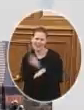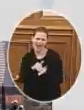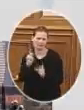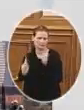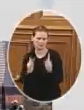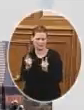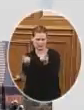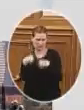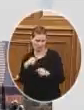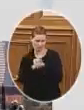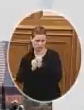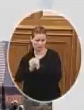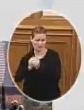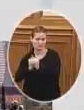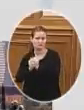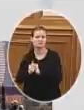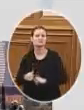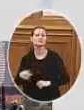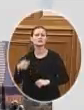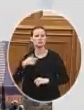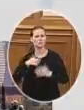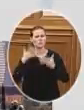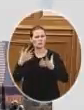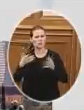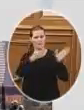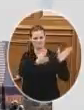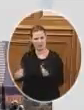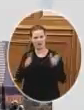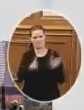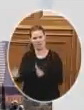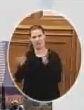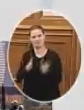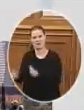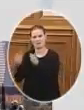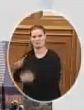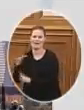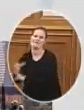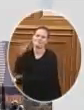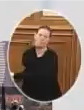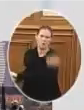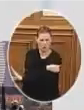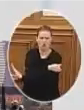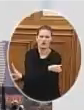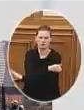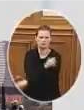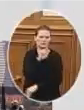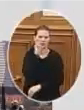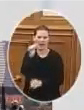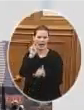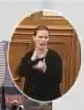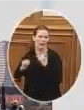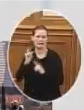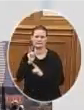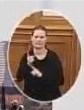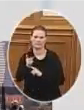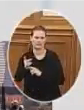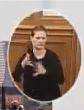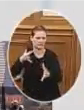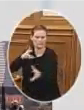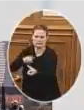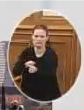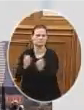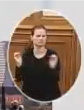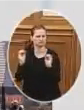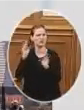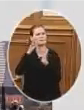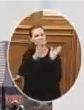to see the races, that we take advantage of the time now to plan in advance to accommodate these people, to make accessibility a front and center part